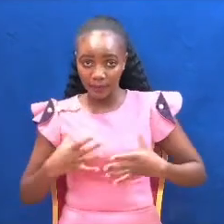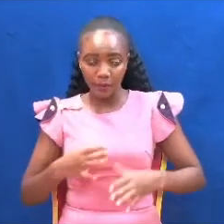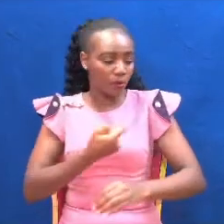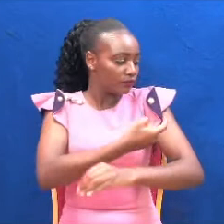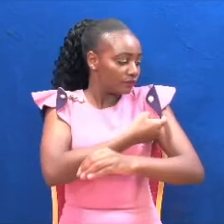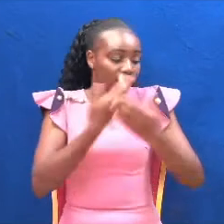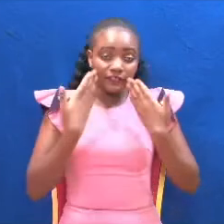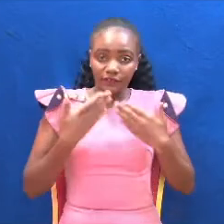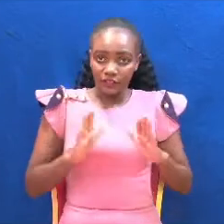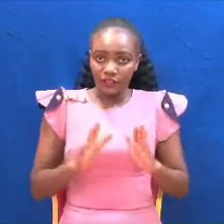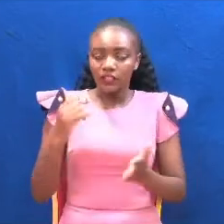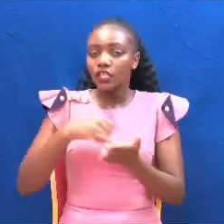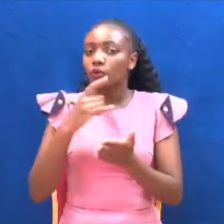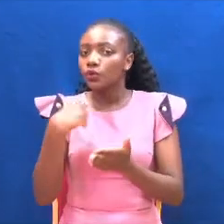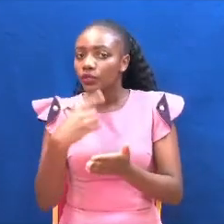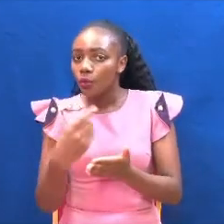vaccinated, among them